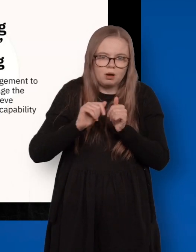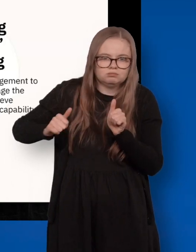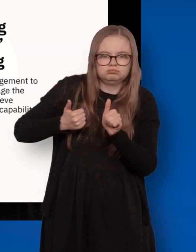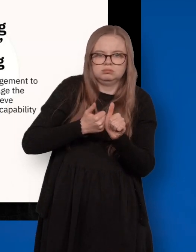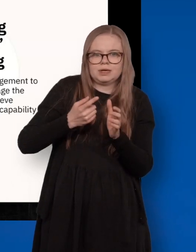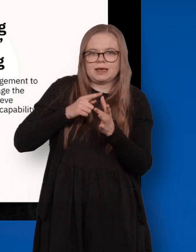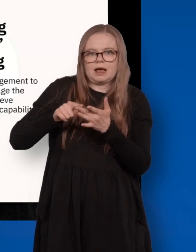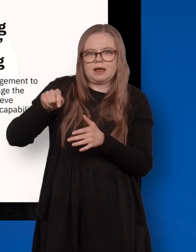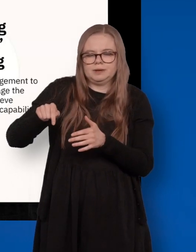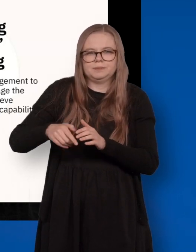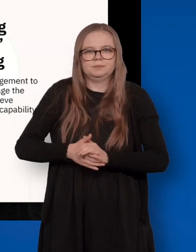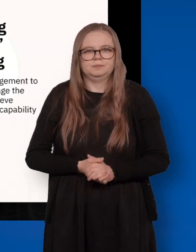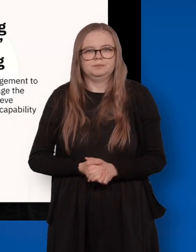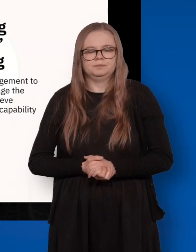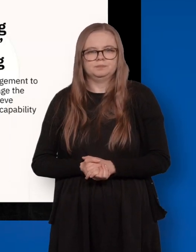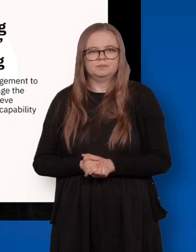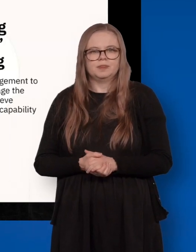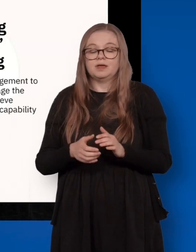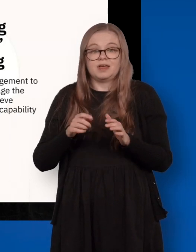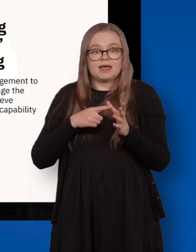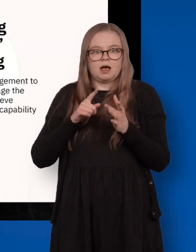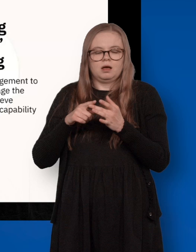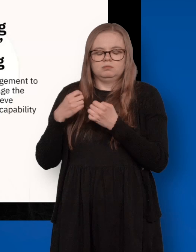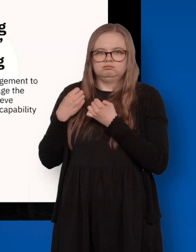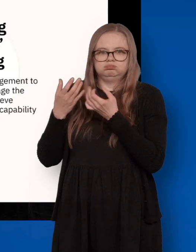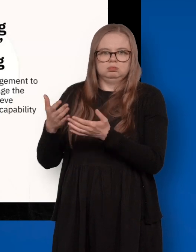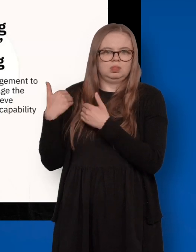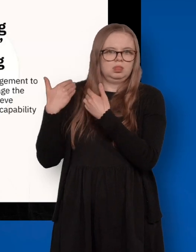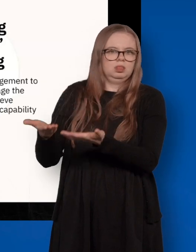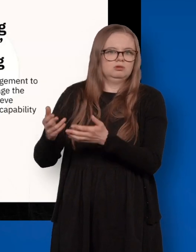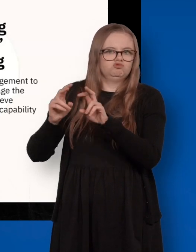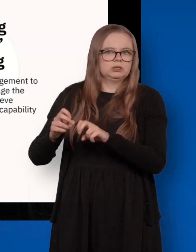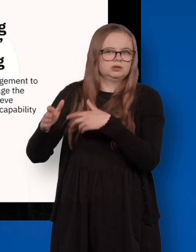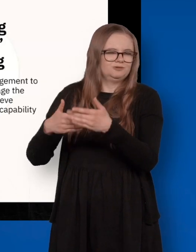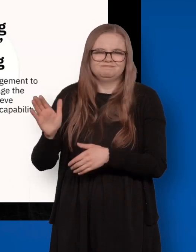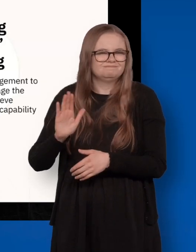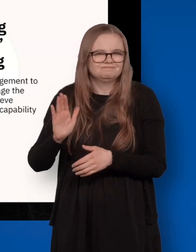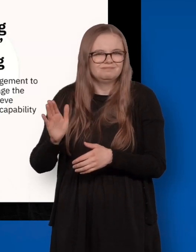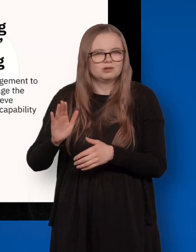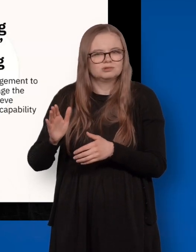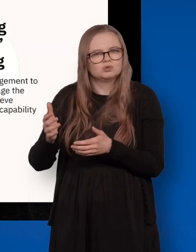AI. But we don't want to use AI to sort of do the research for us.